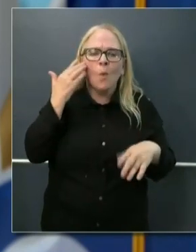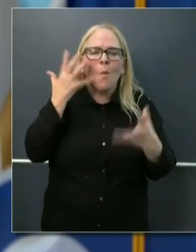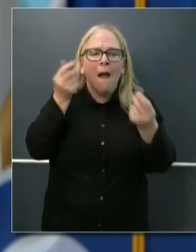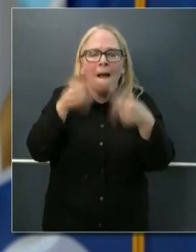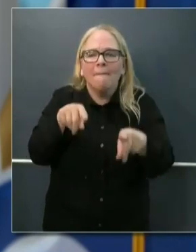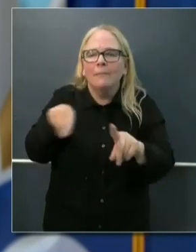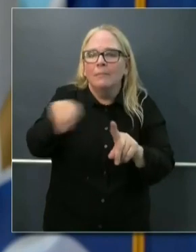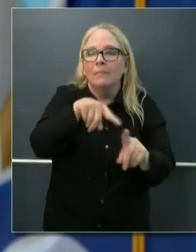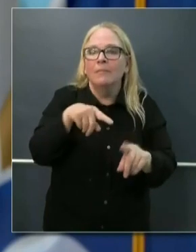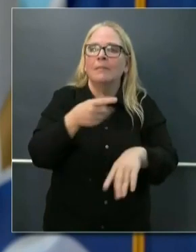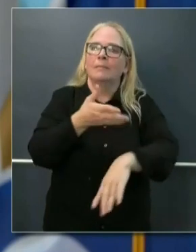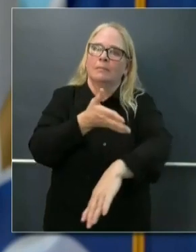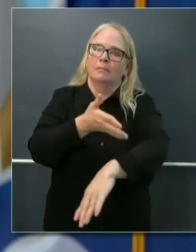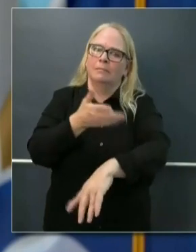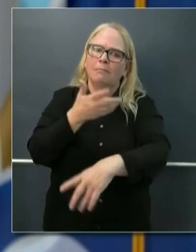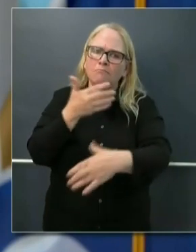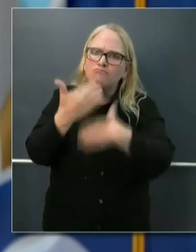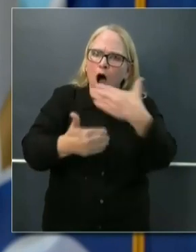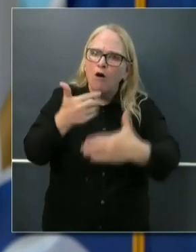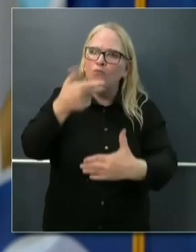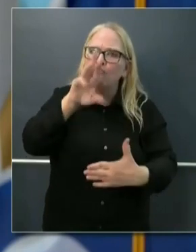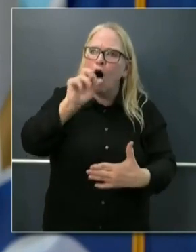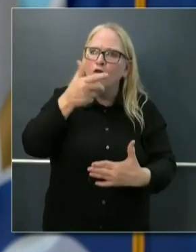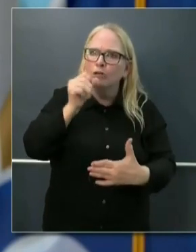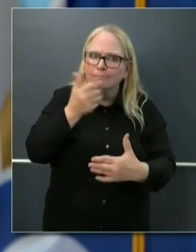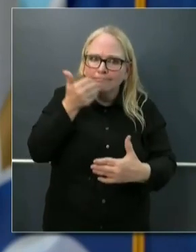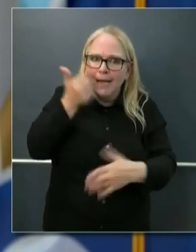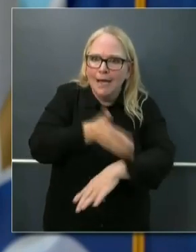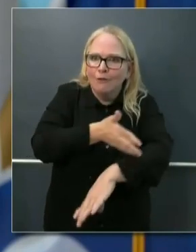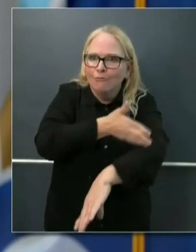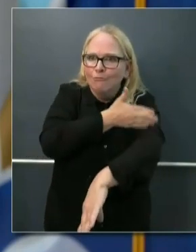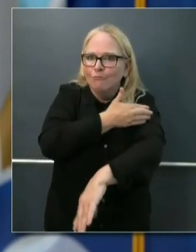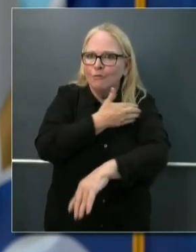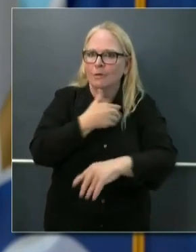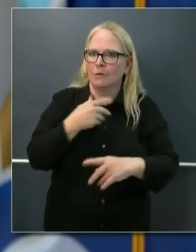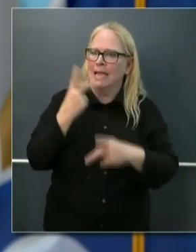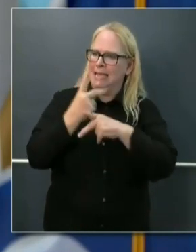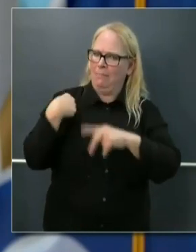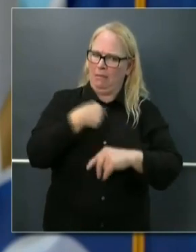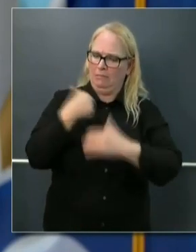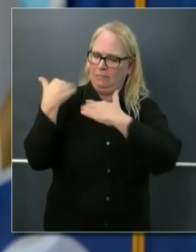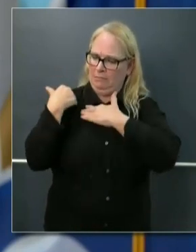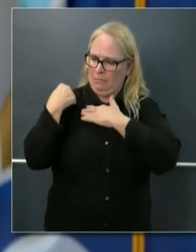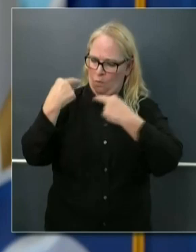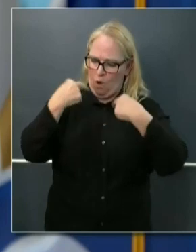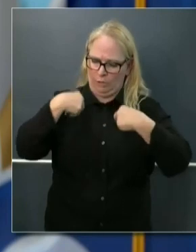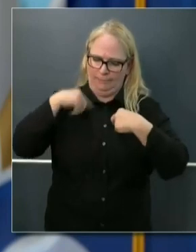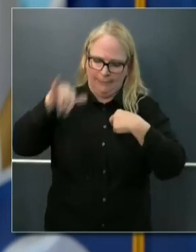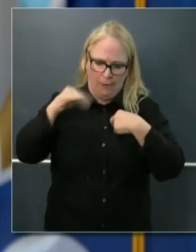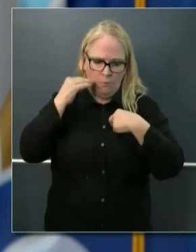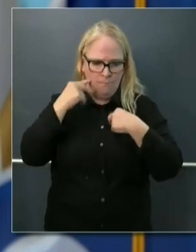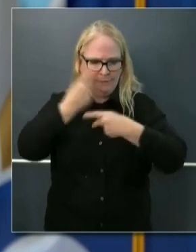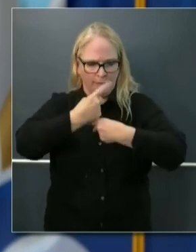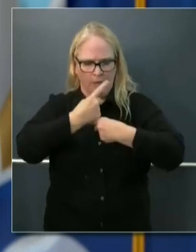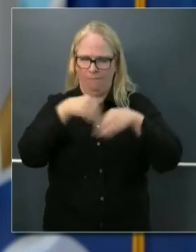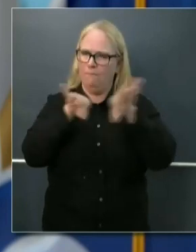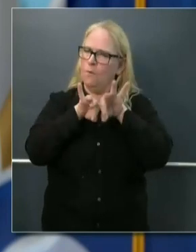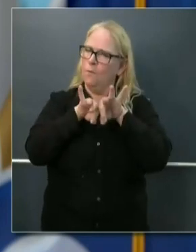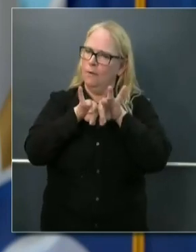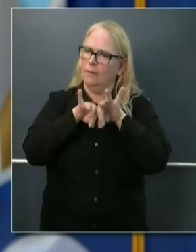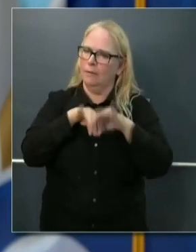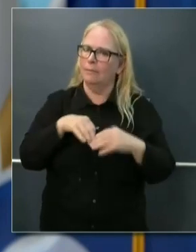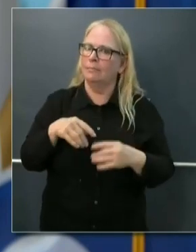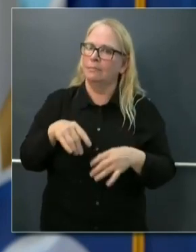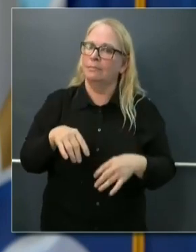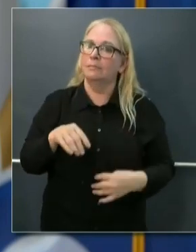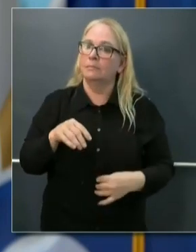progress. And know we are holding ourselves accountable to progress in that space as well. And by the way, that includes progress we made that I announced